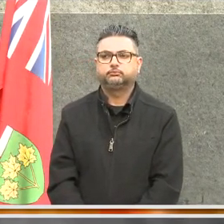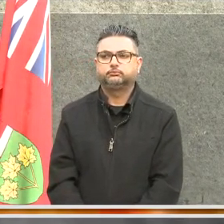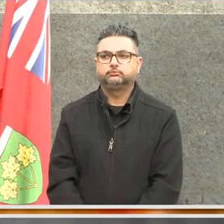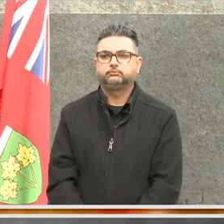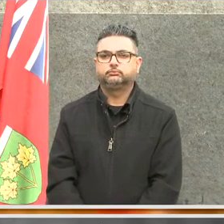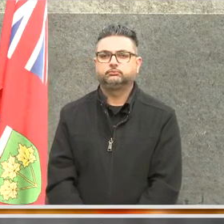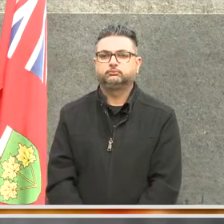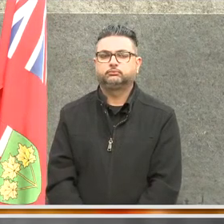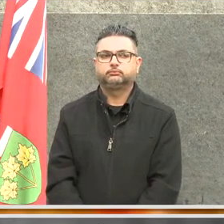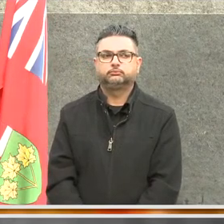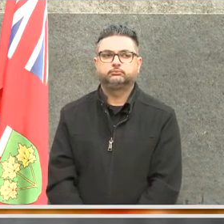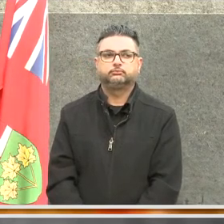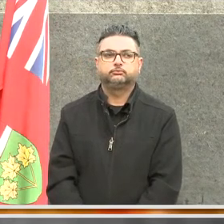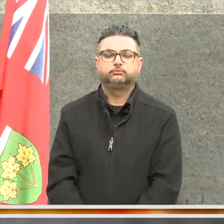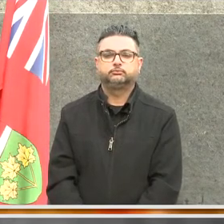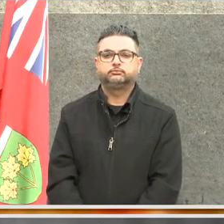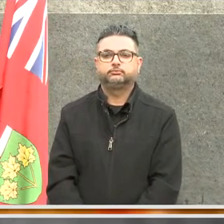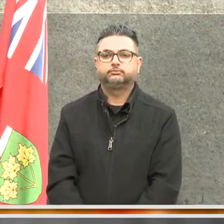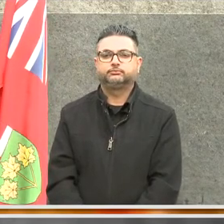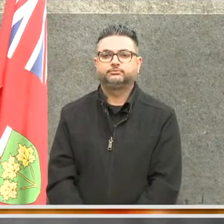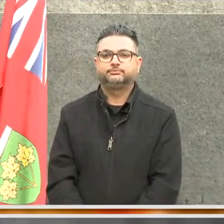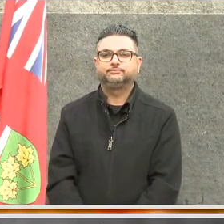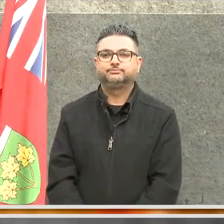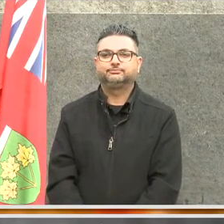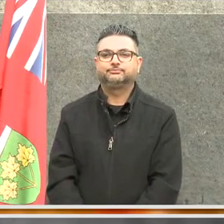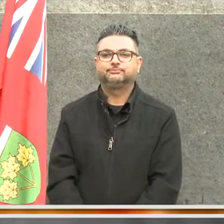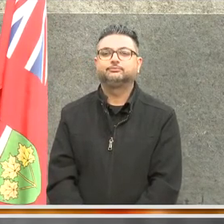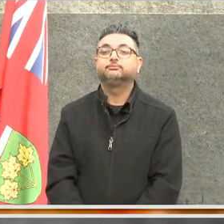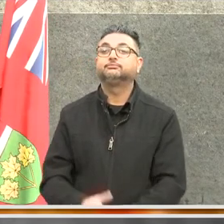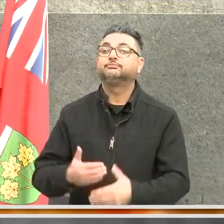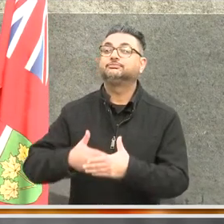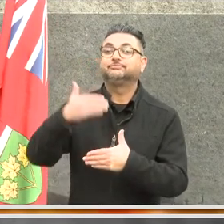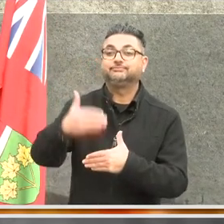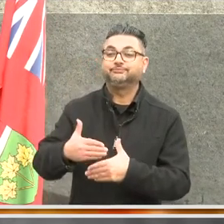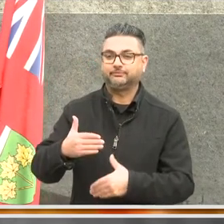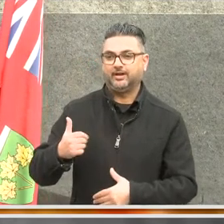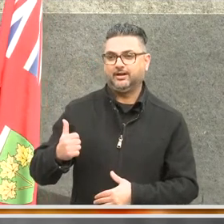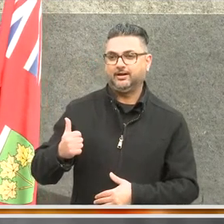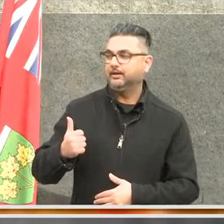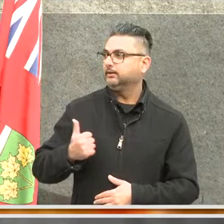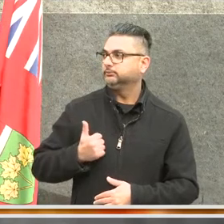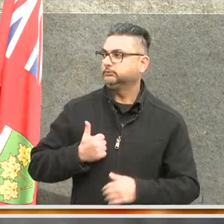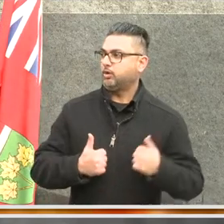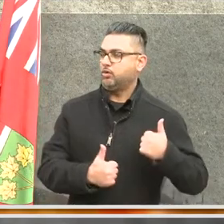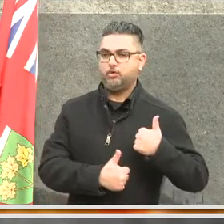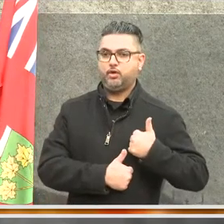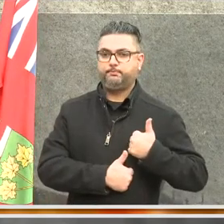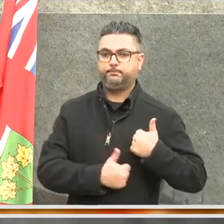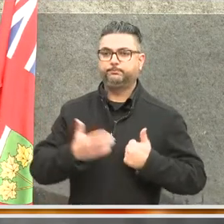On behalf of the Canadian Armed Forces, au nom des Forces armées canadiennes, Brigadier Général Peter Scott.